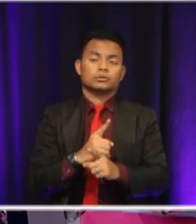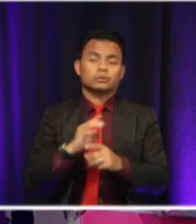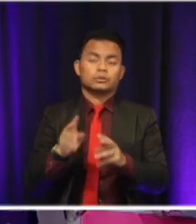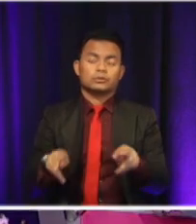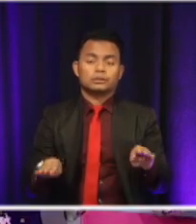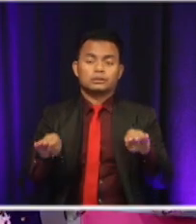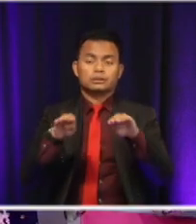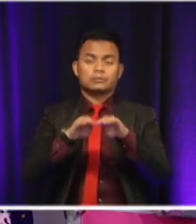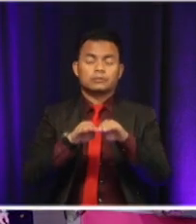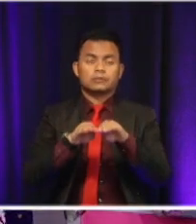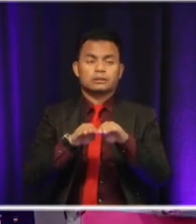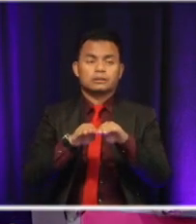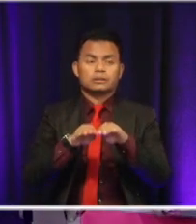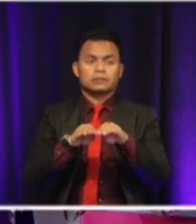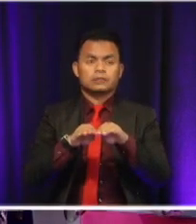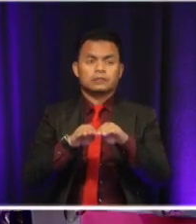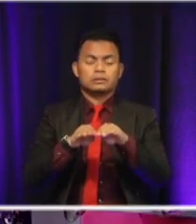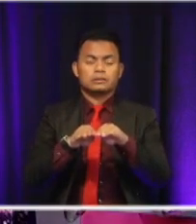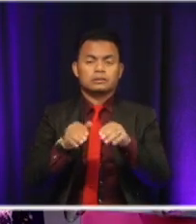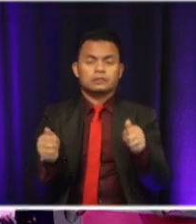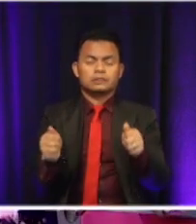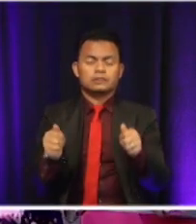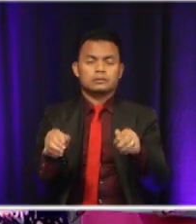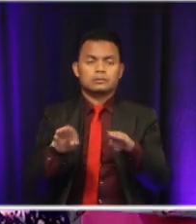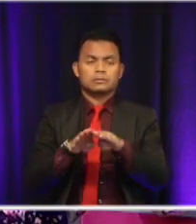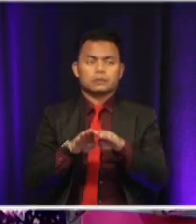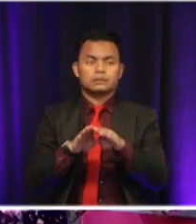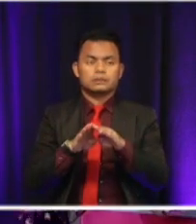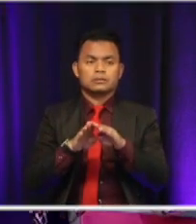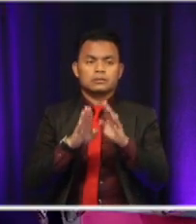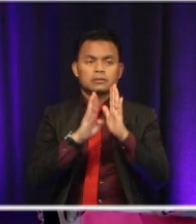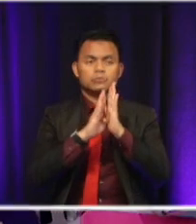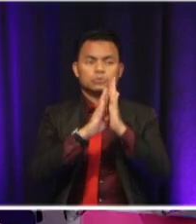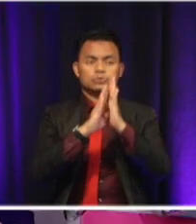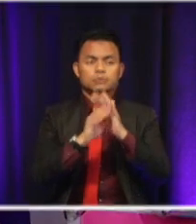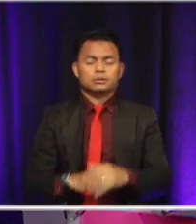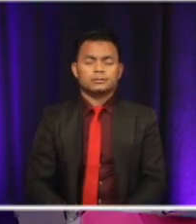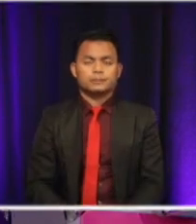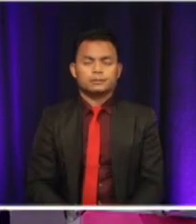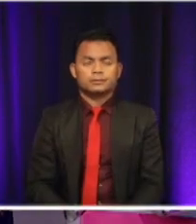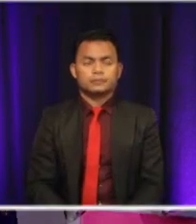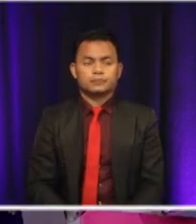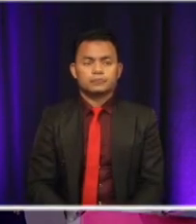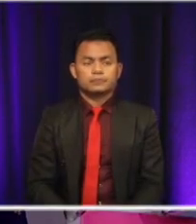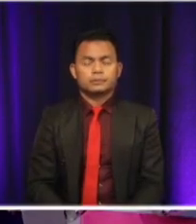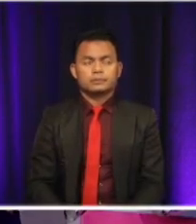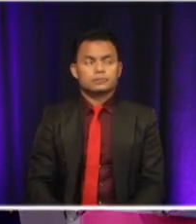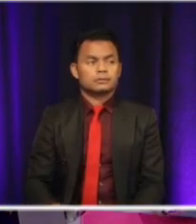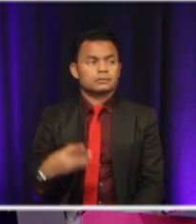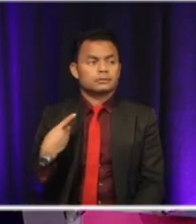with Shylock in The Merchant of Venice. And the given statement is, we should